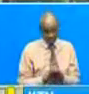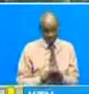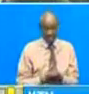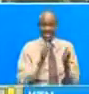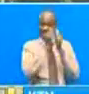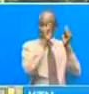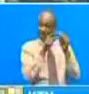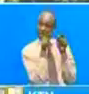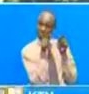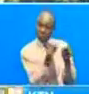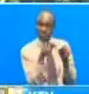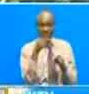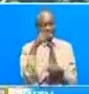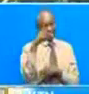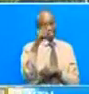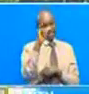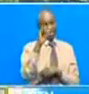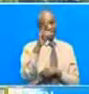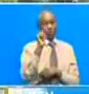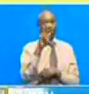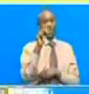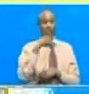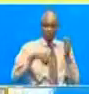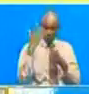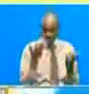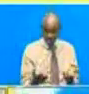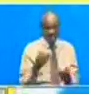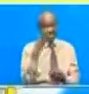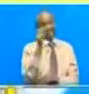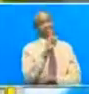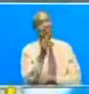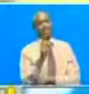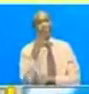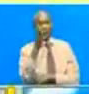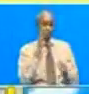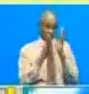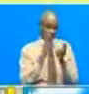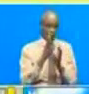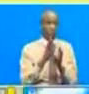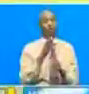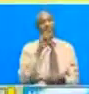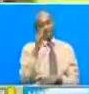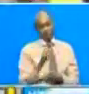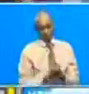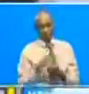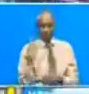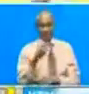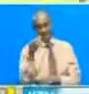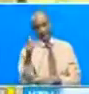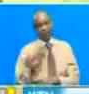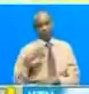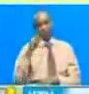10,000 meters race, Kirui proved unbeatable, winning the race in a time of 30 minutes 44 seconds ahead of John Mburu of Nzoia